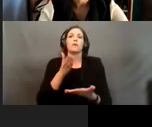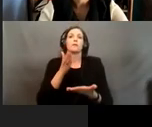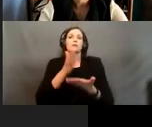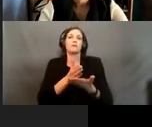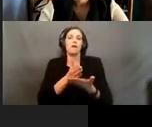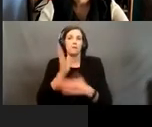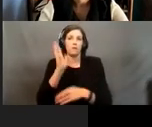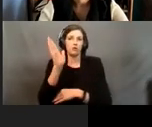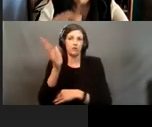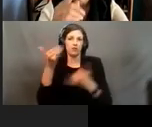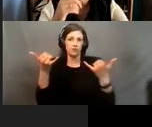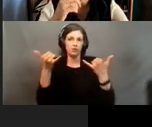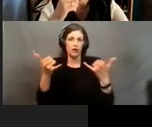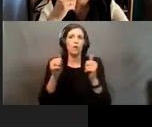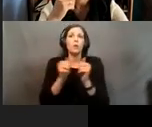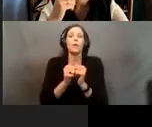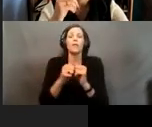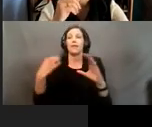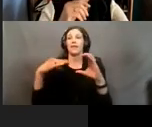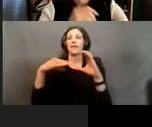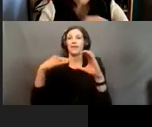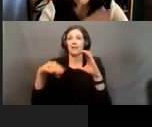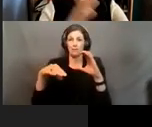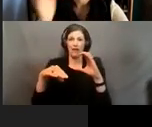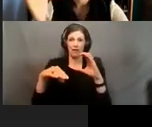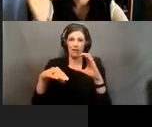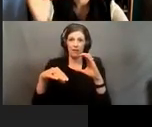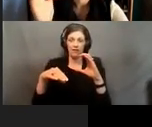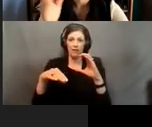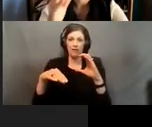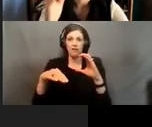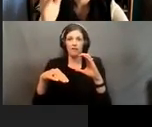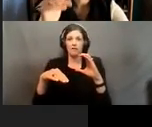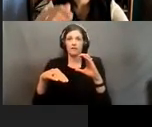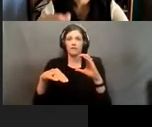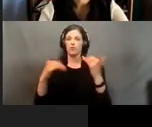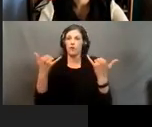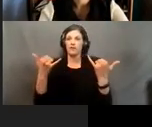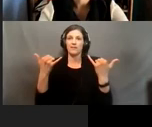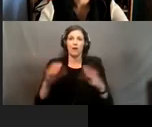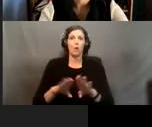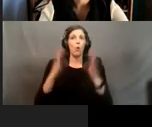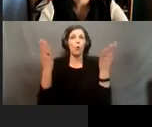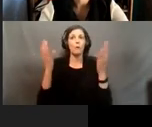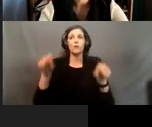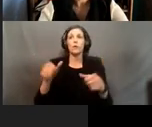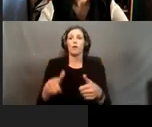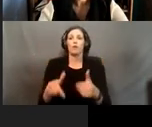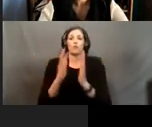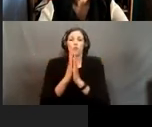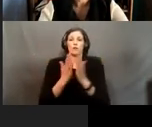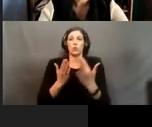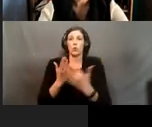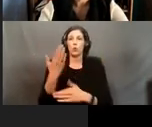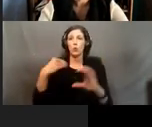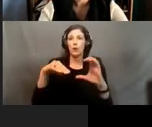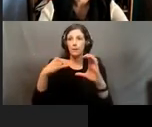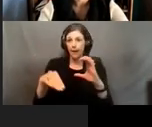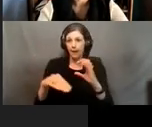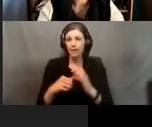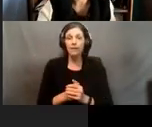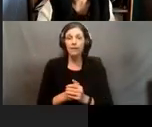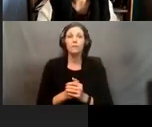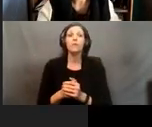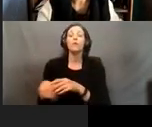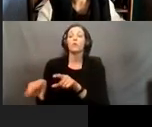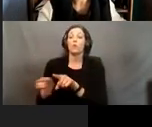today with the email address of, you know, these are now open, you can make a request by email. You also have